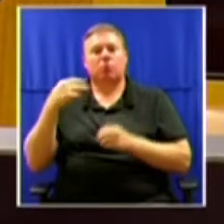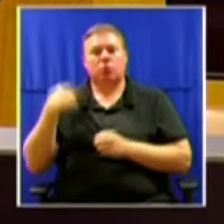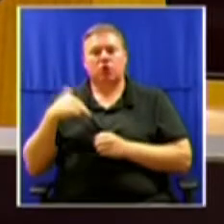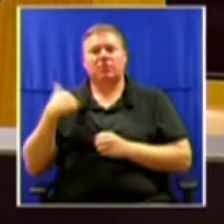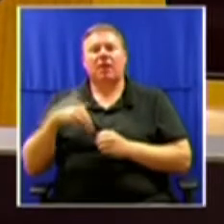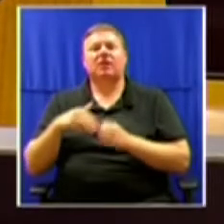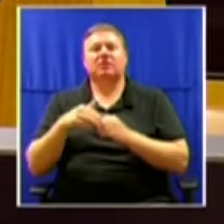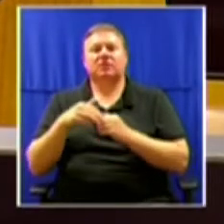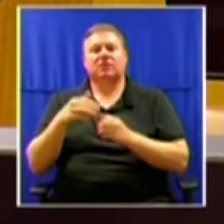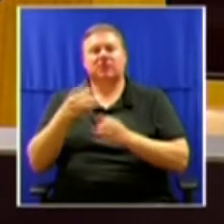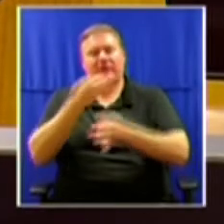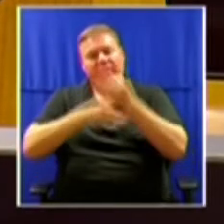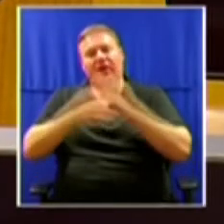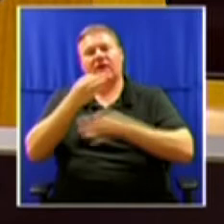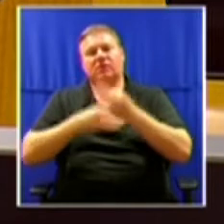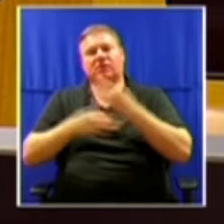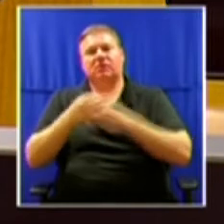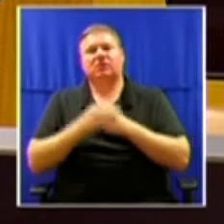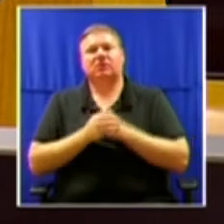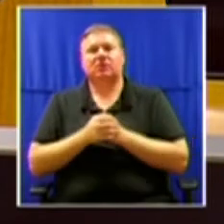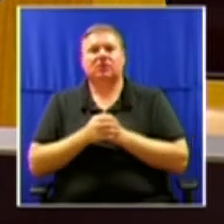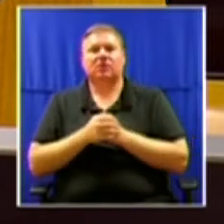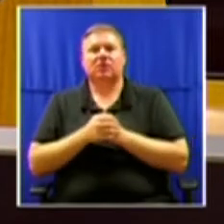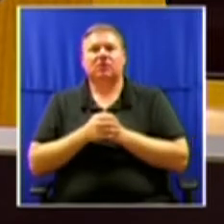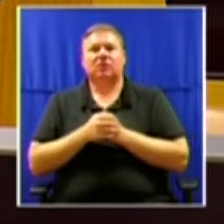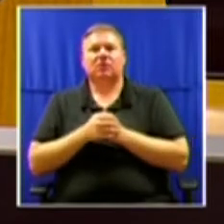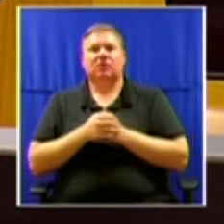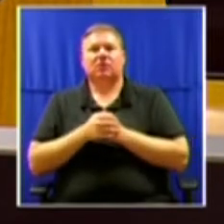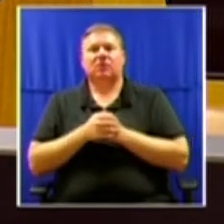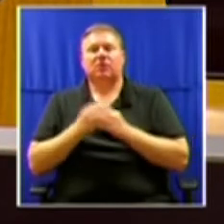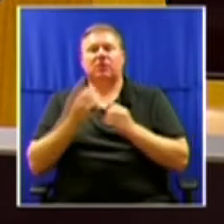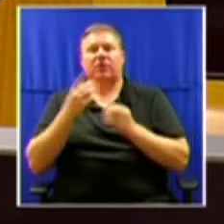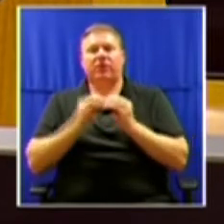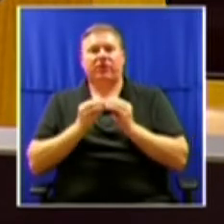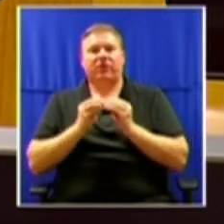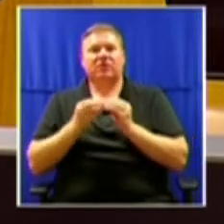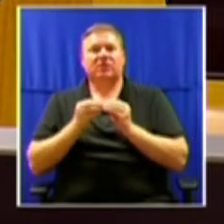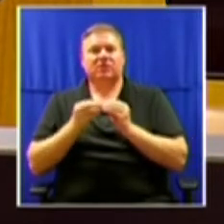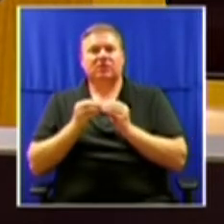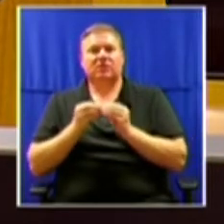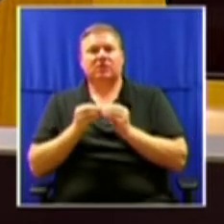that it is at an advanced stage to correct the